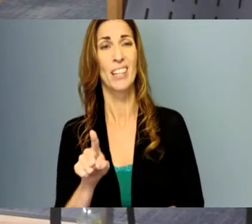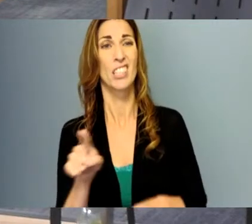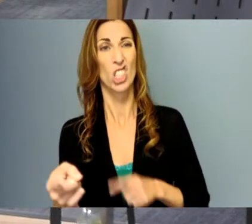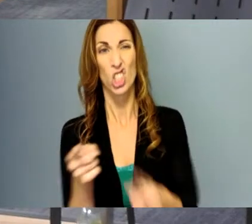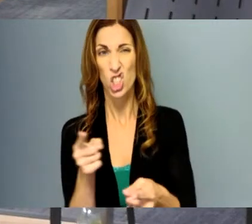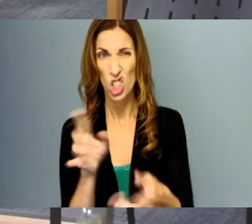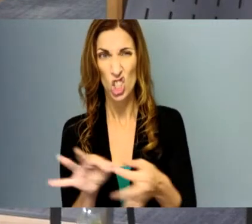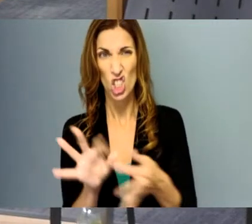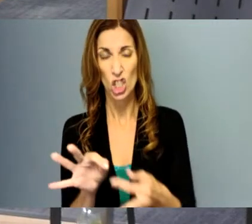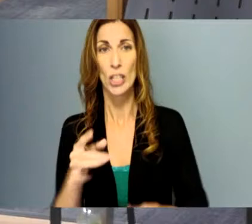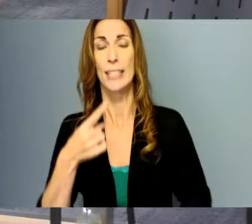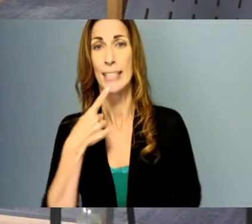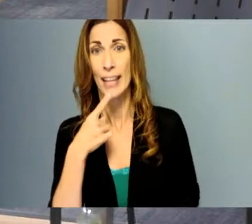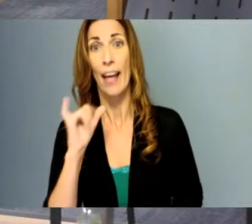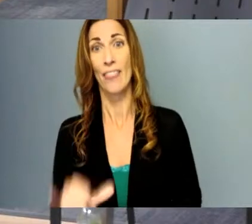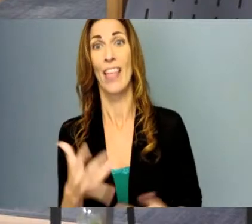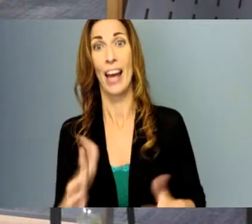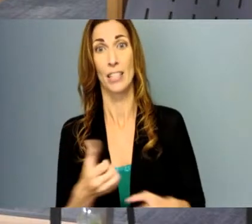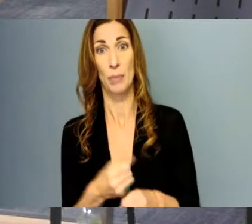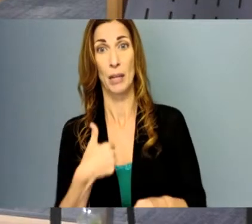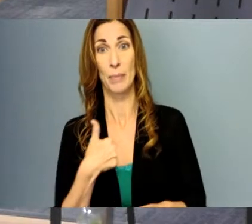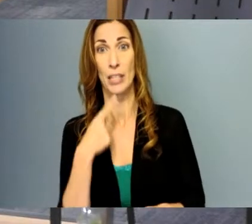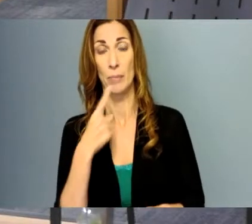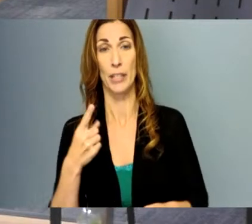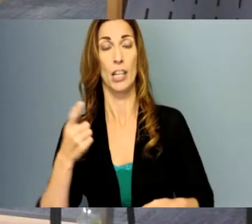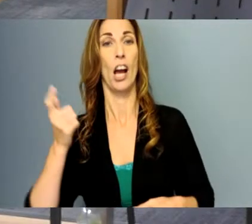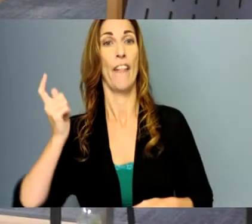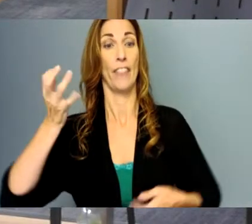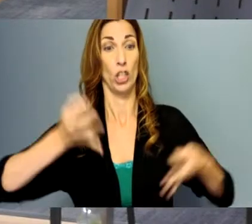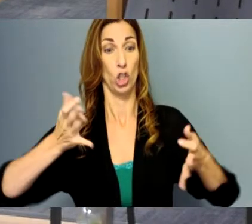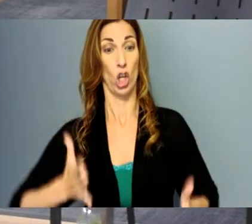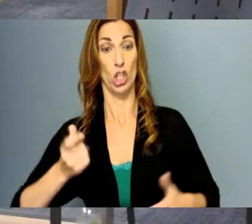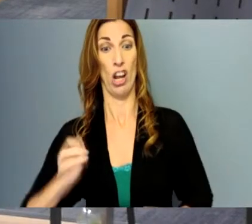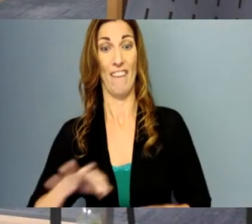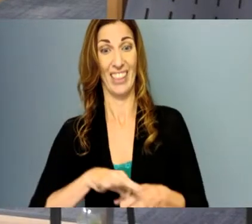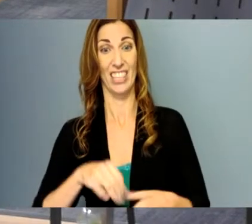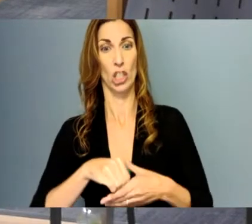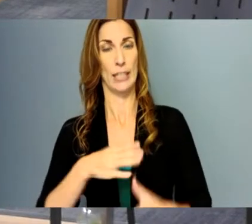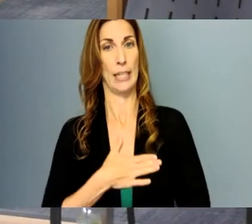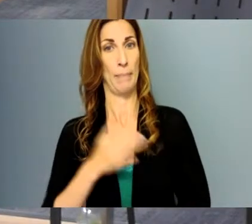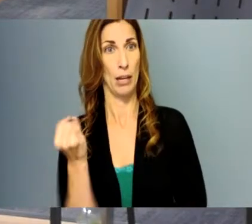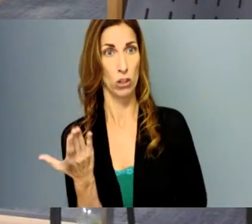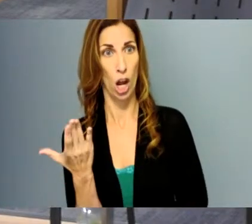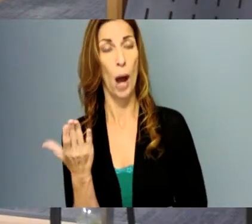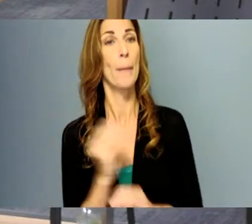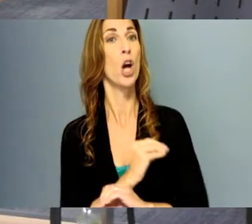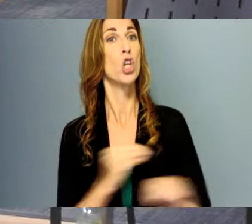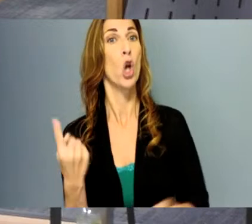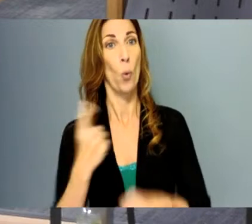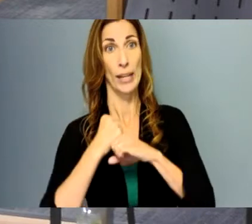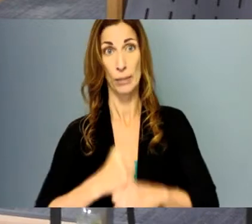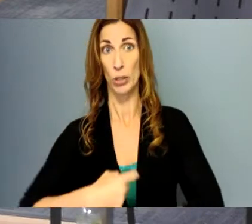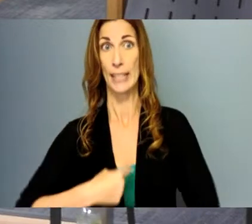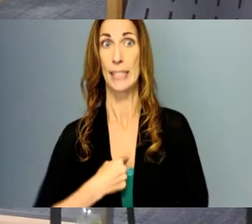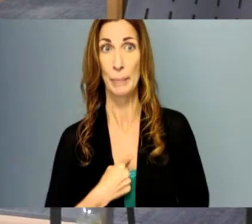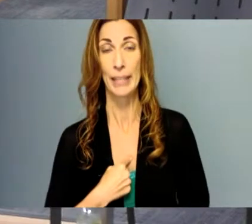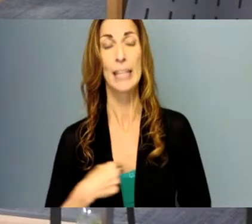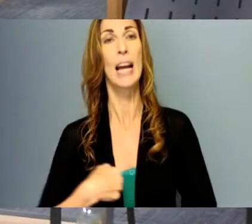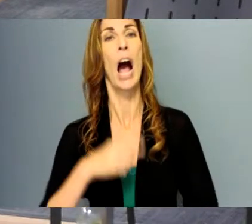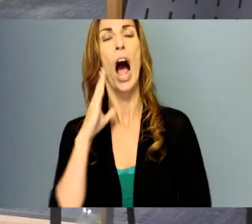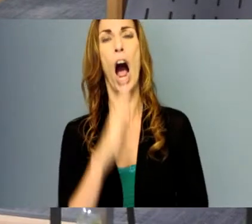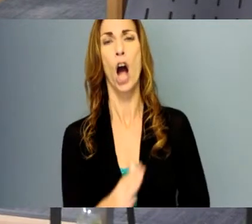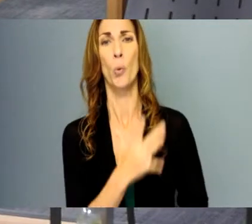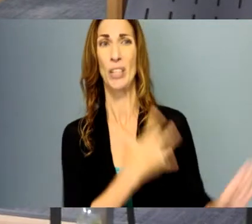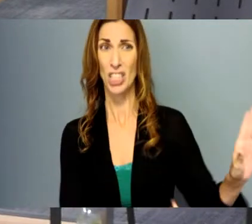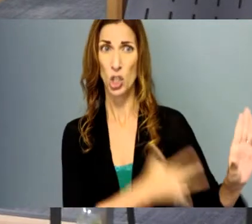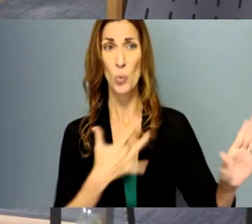made. And that's been made to me as a judge of elections in my job, and no one is protecting me. And I will swear this in